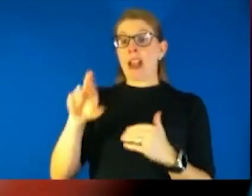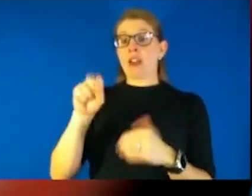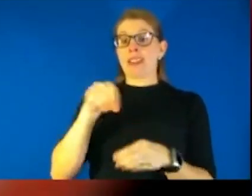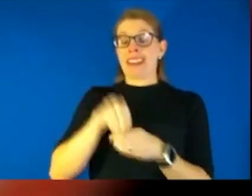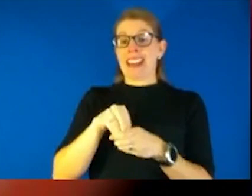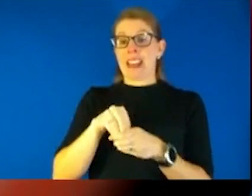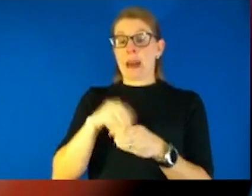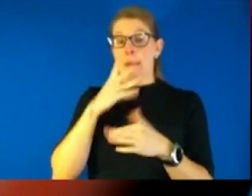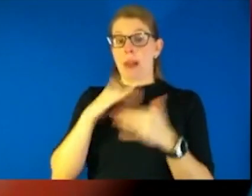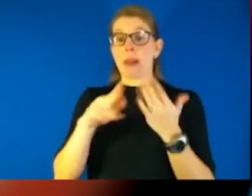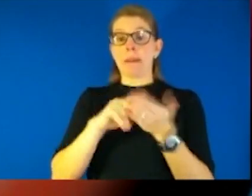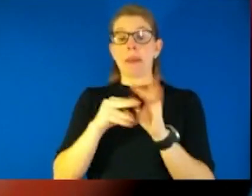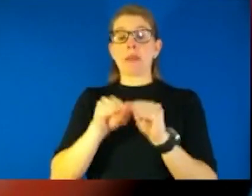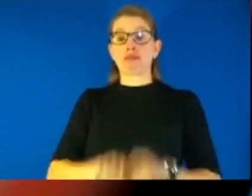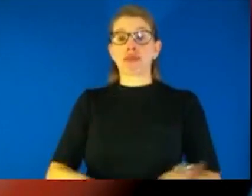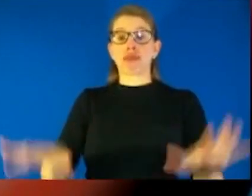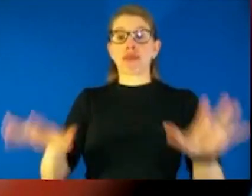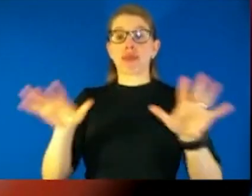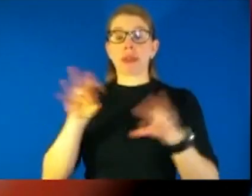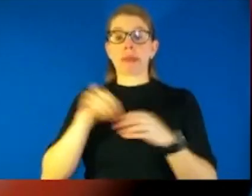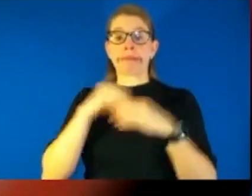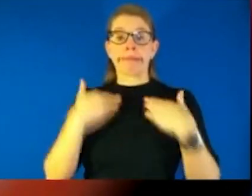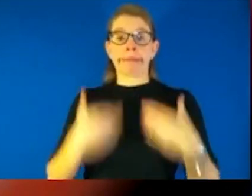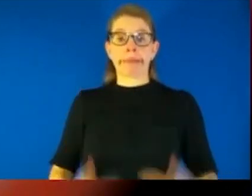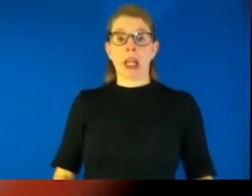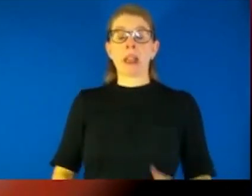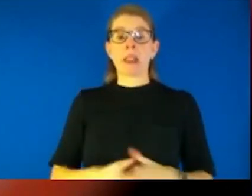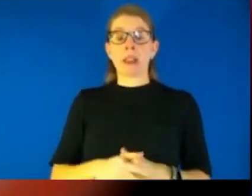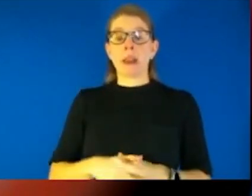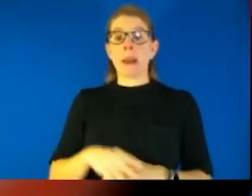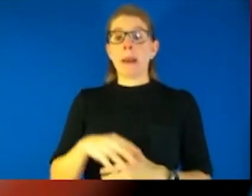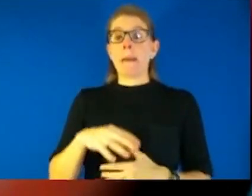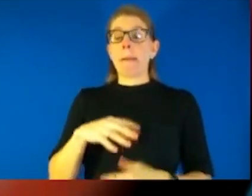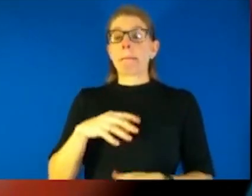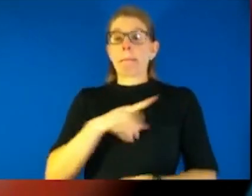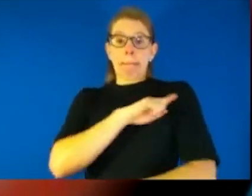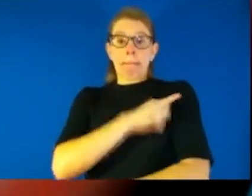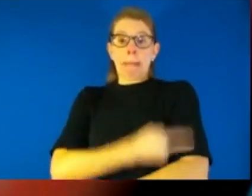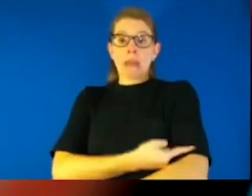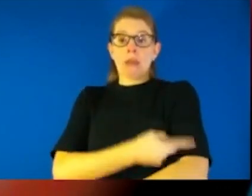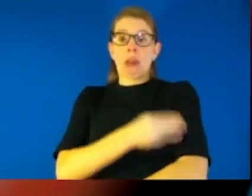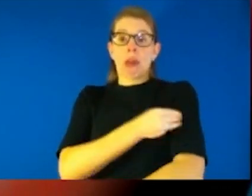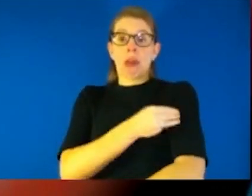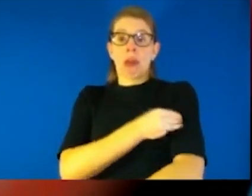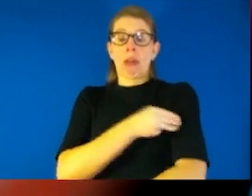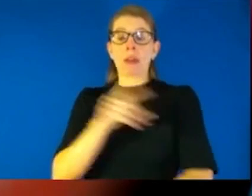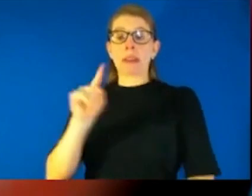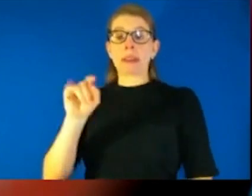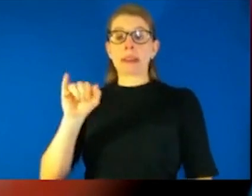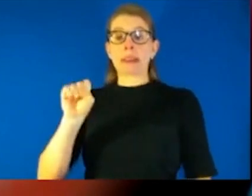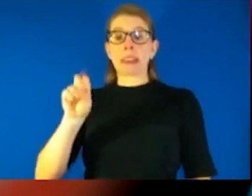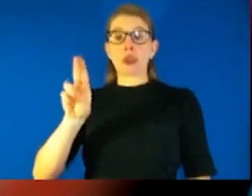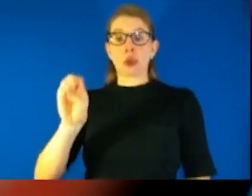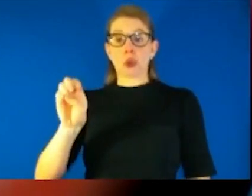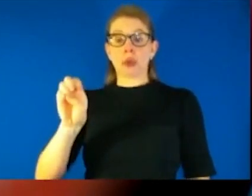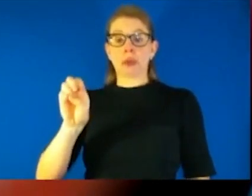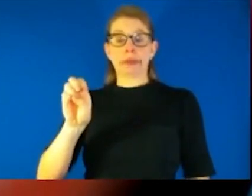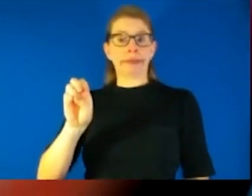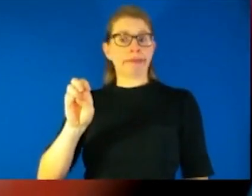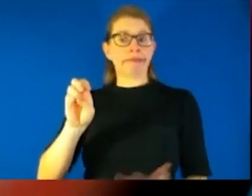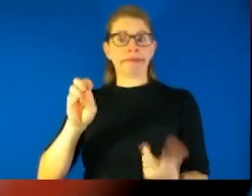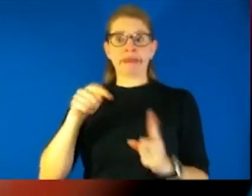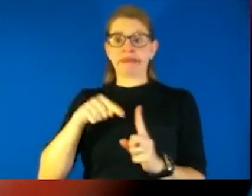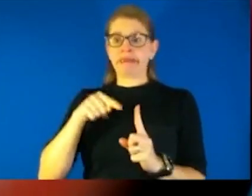distributed equally throughout the body and into the muscle tissues. But this virus, we could never find